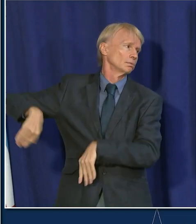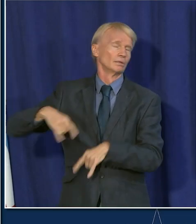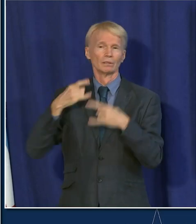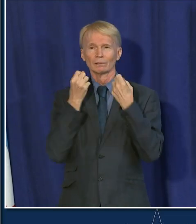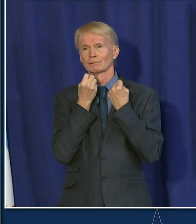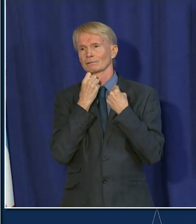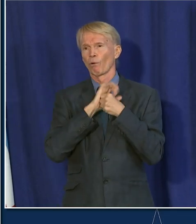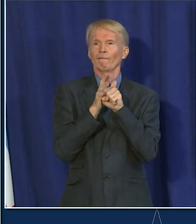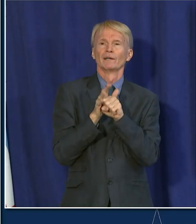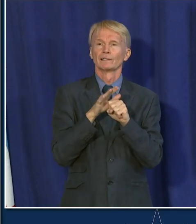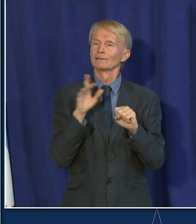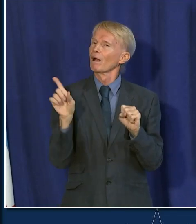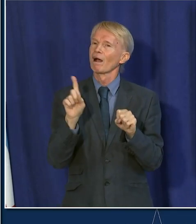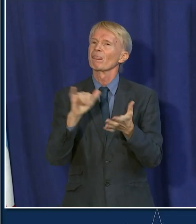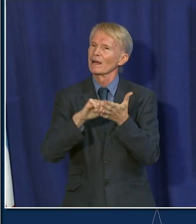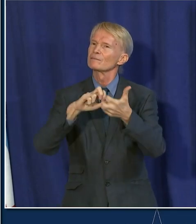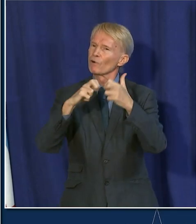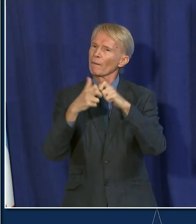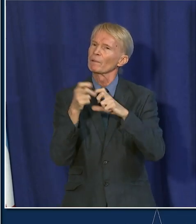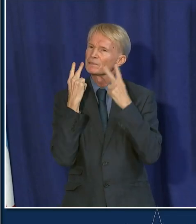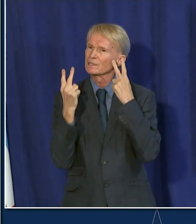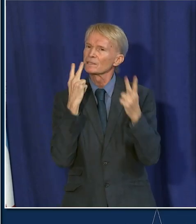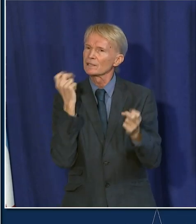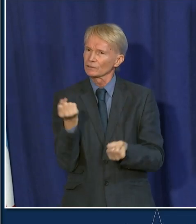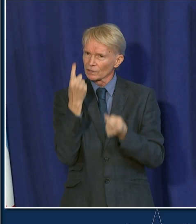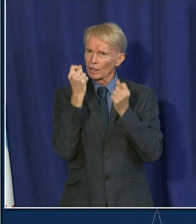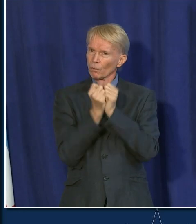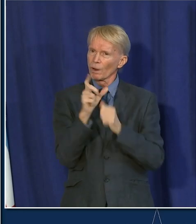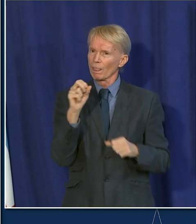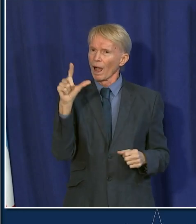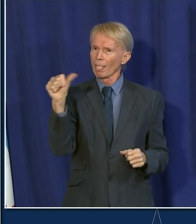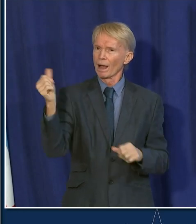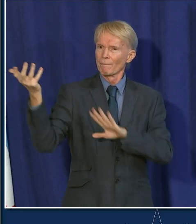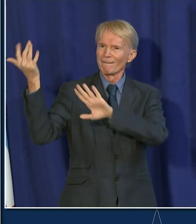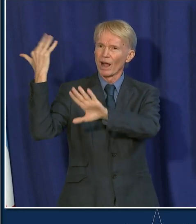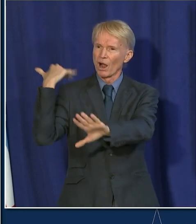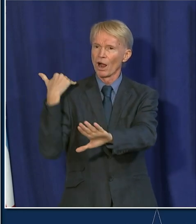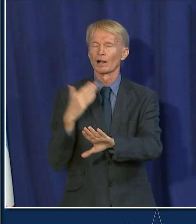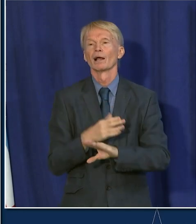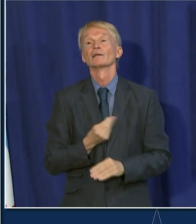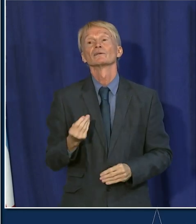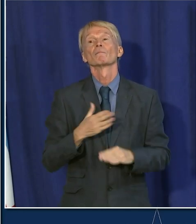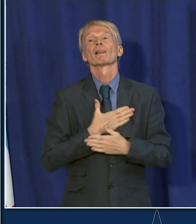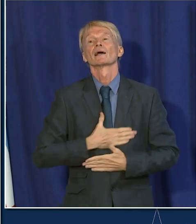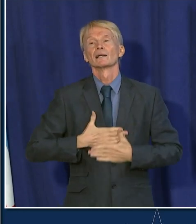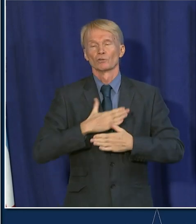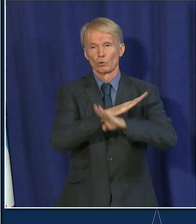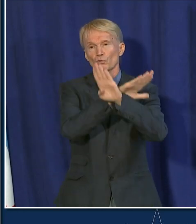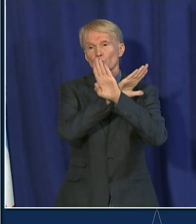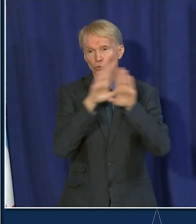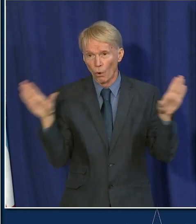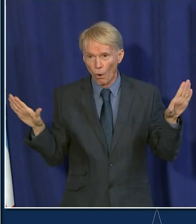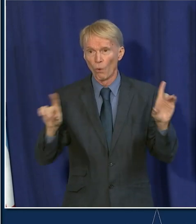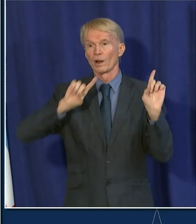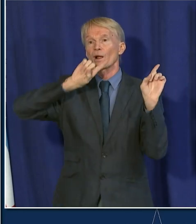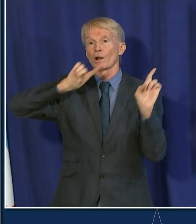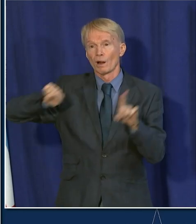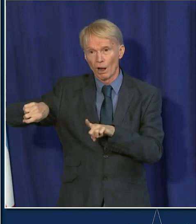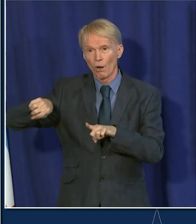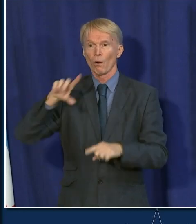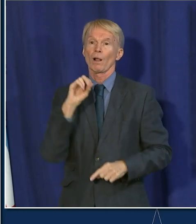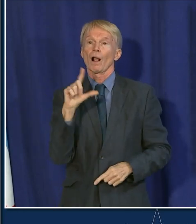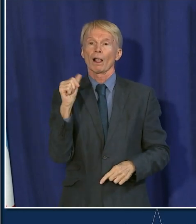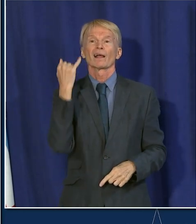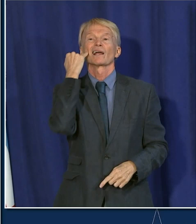generally can be an issue that we've seen associated with Lolla in the past. And don't attend Lolla, really. Don't attend. If you